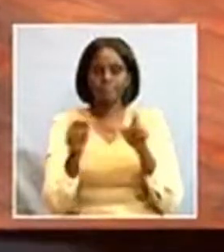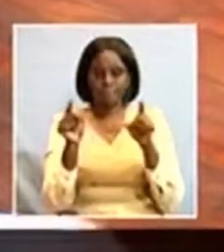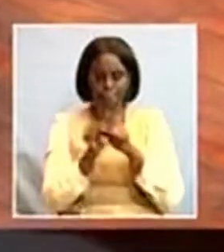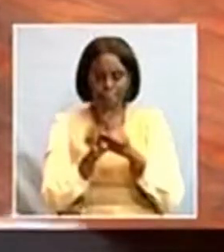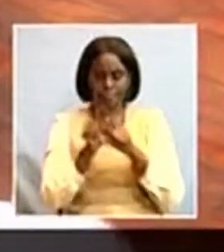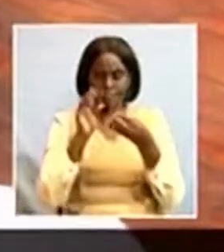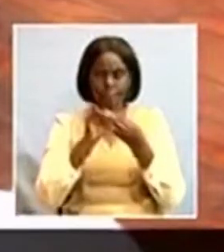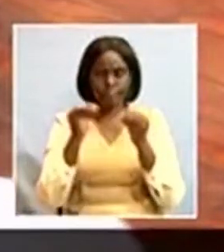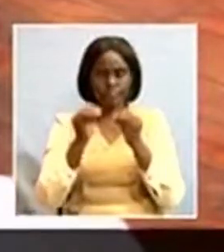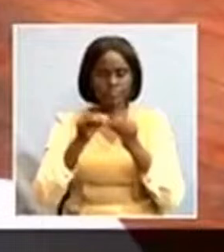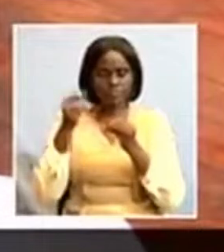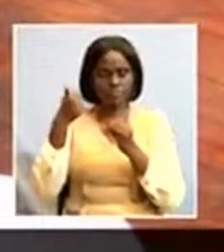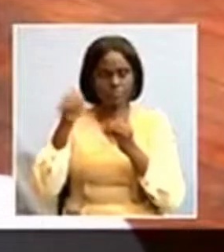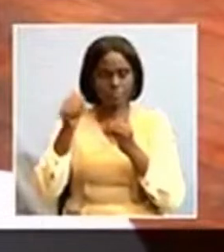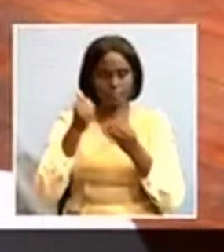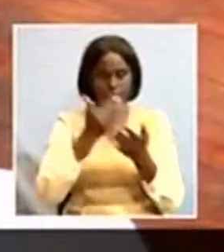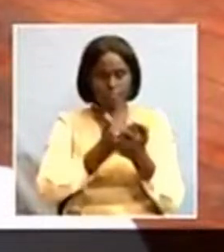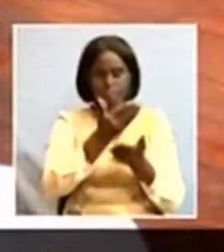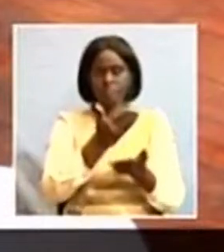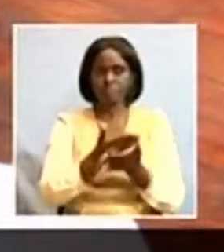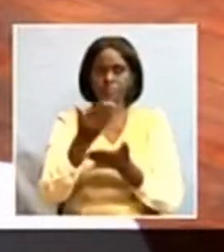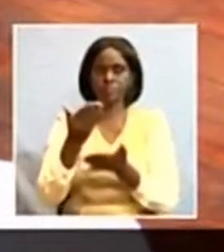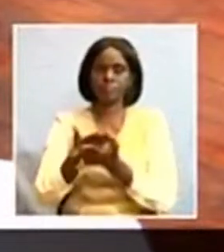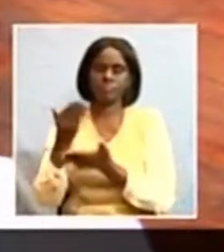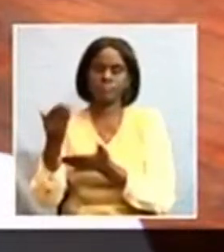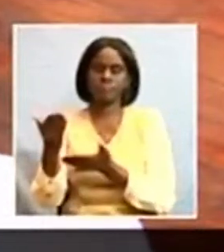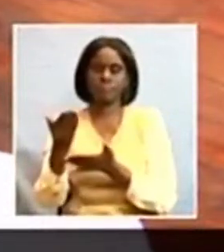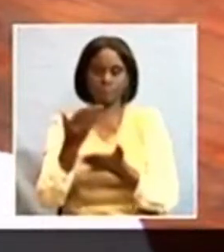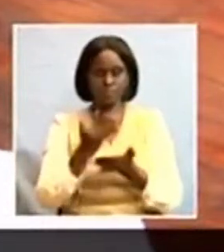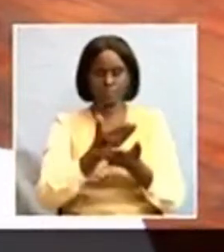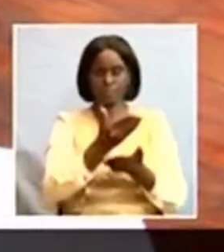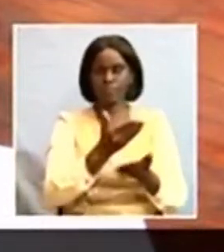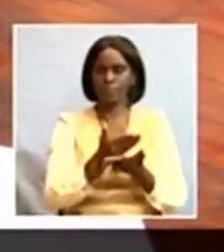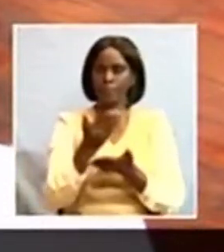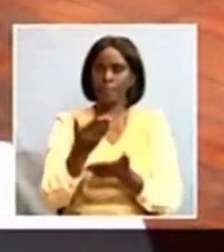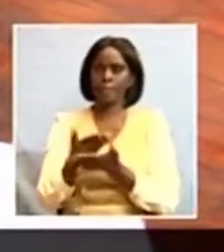Output number 10, procurement